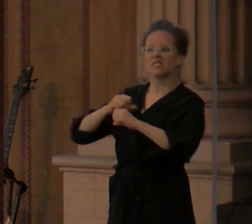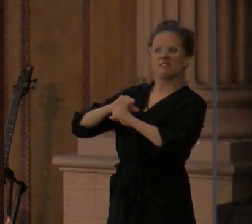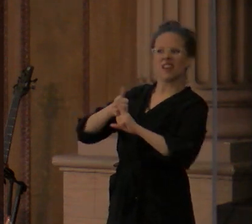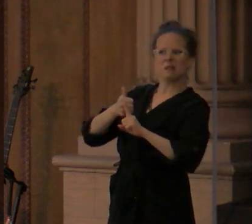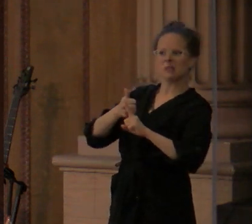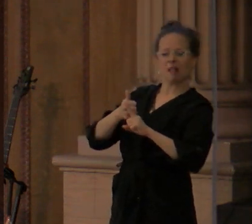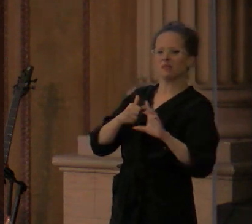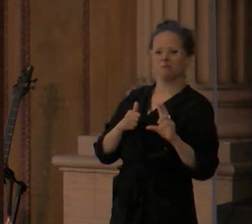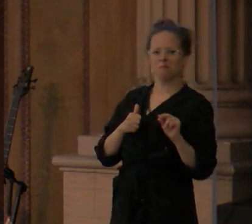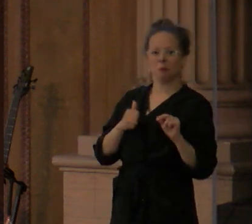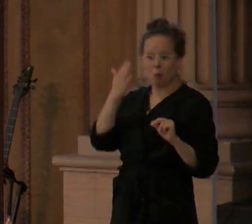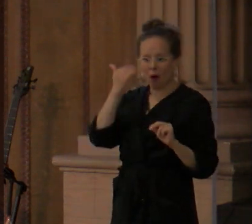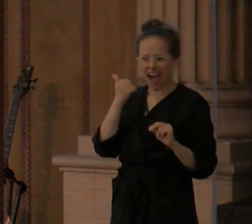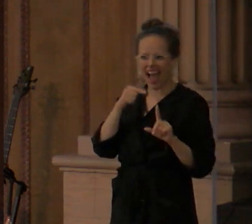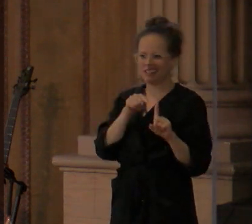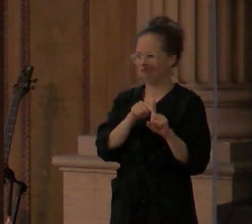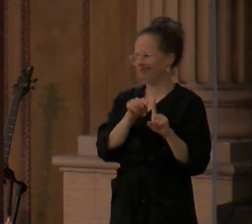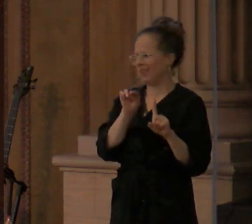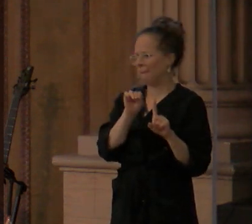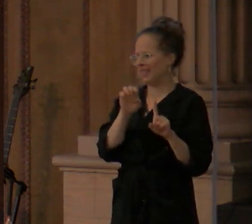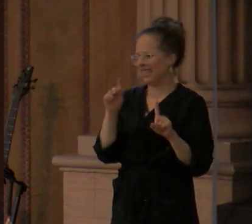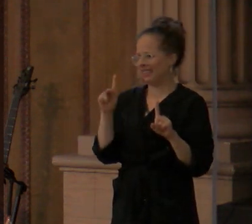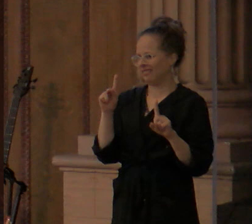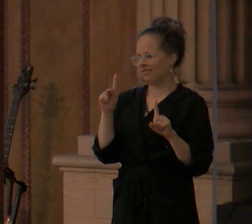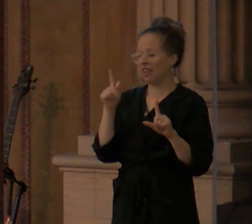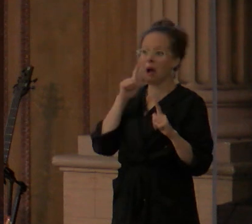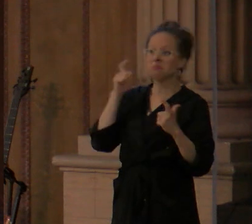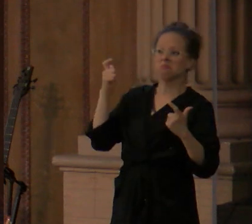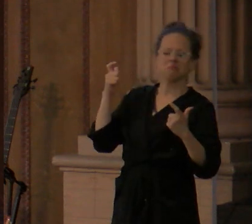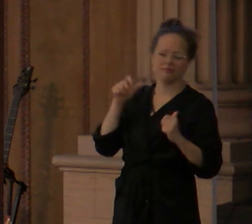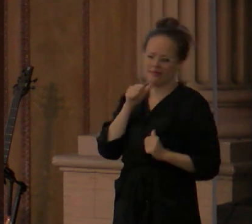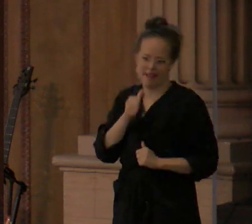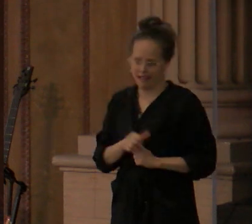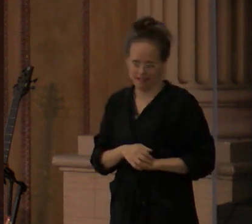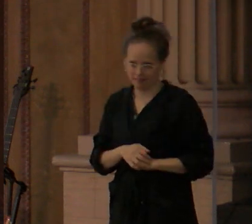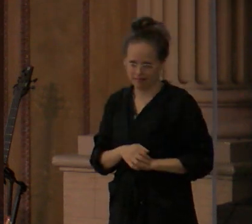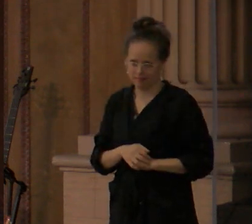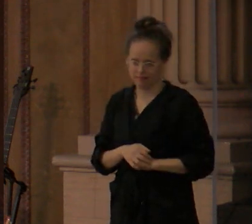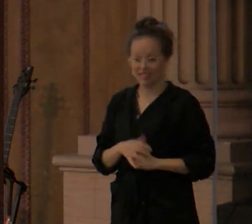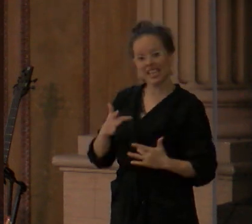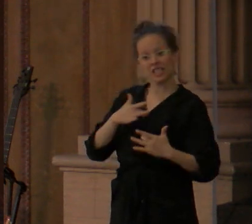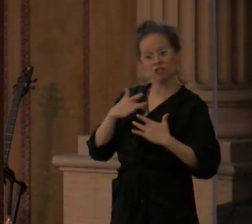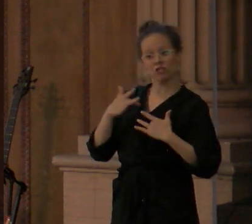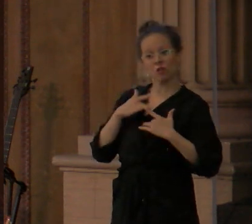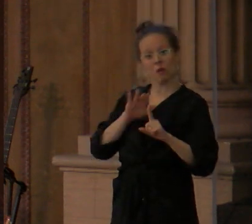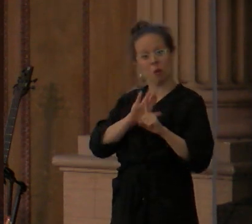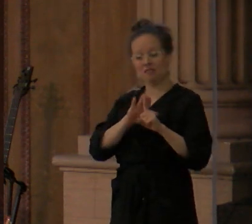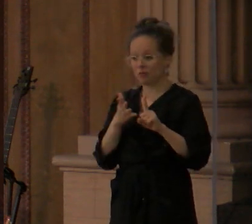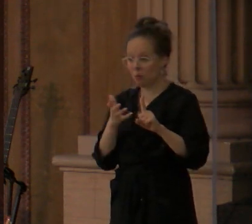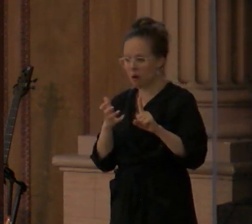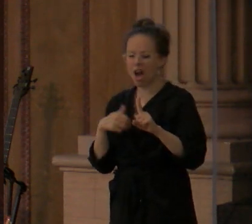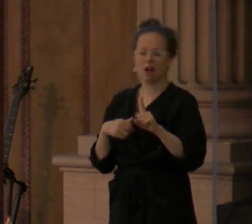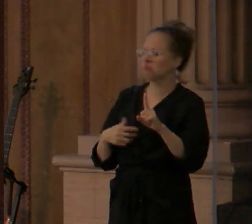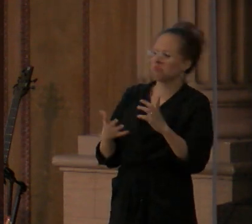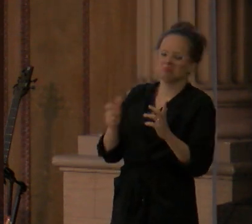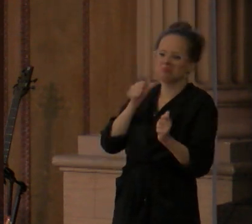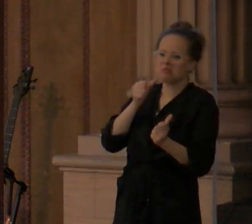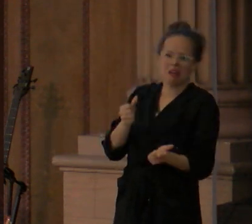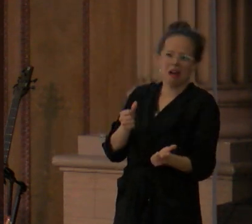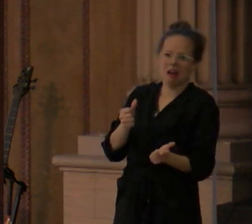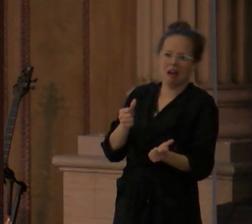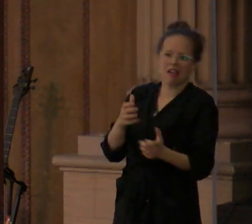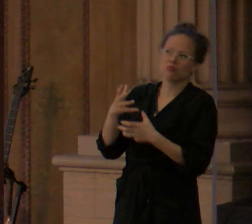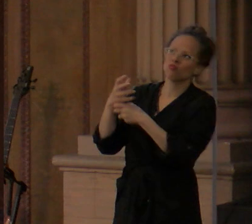meek. He wasn't full of himself. He wasn't concerned with his own interests. He just trusted the Lord.